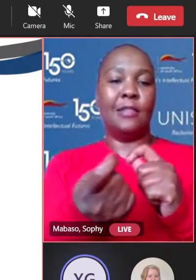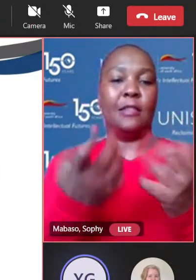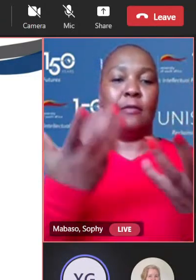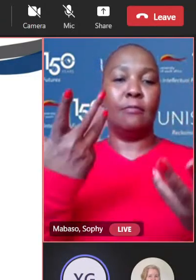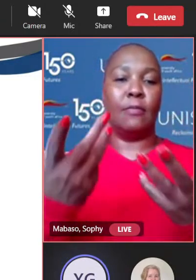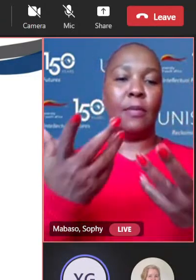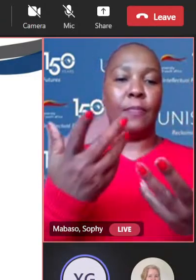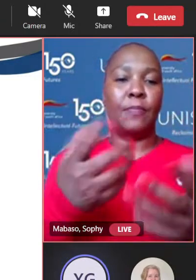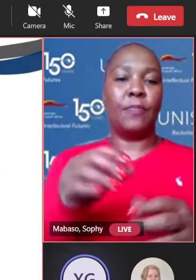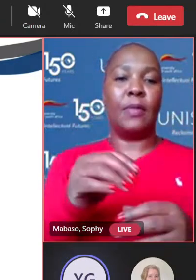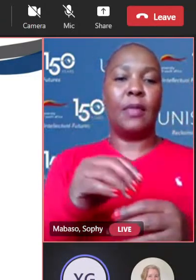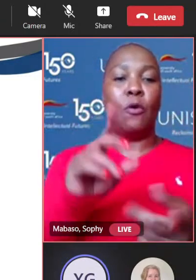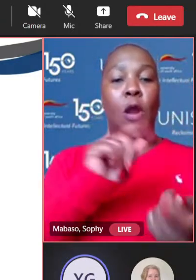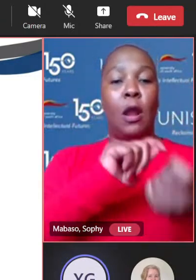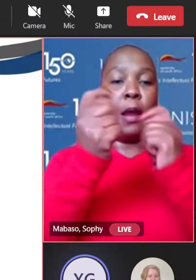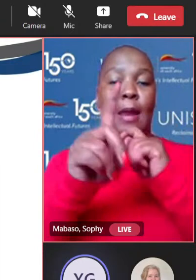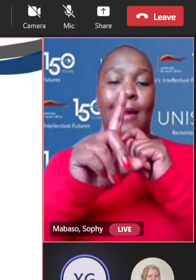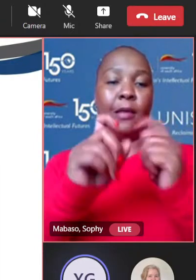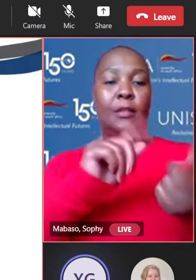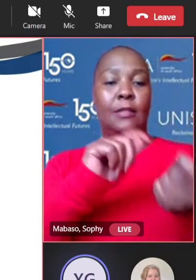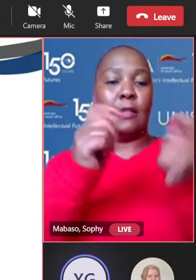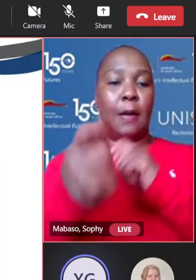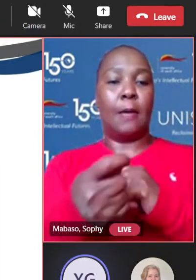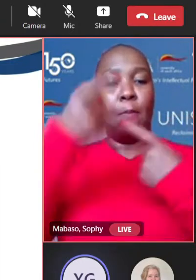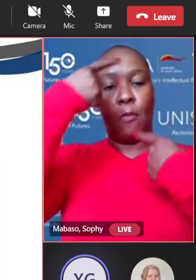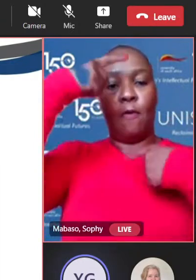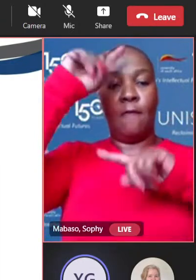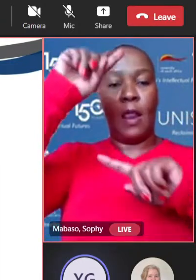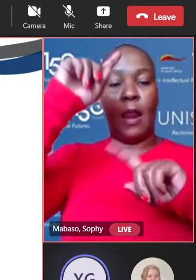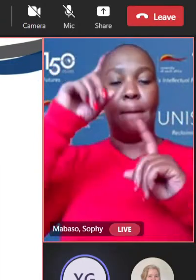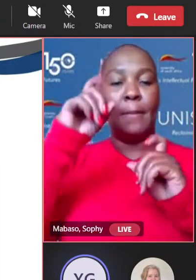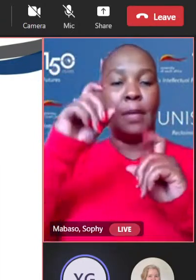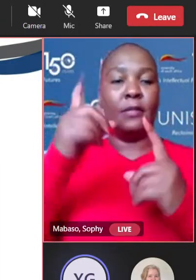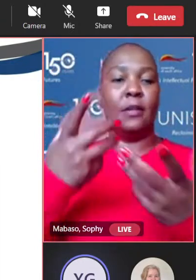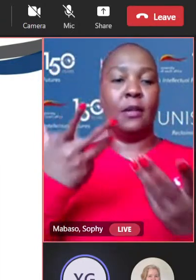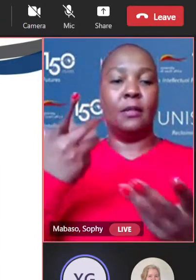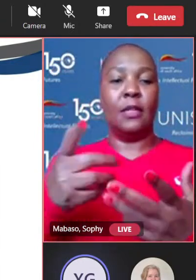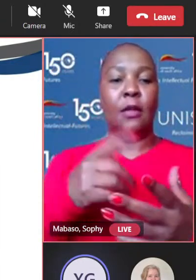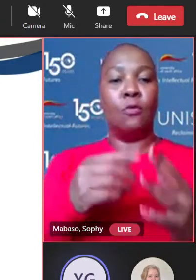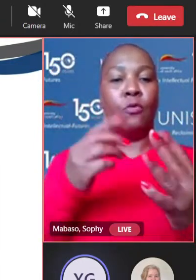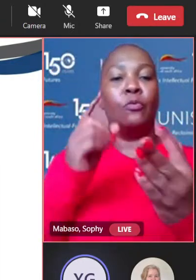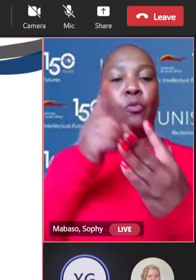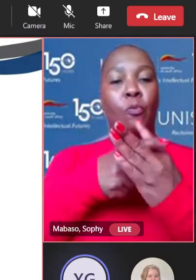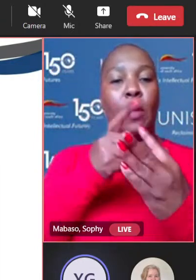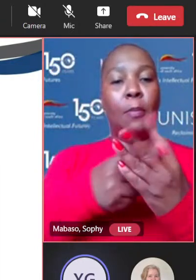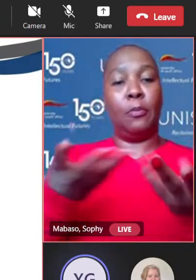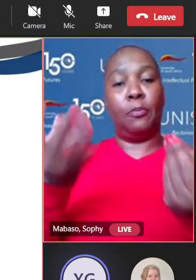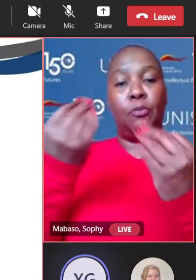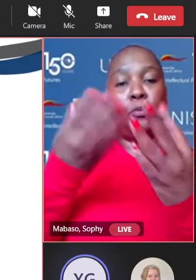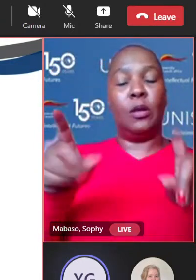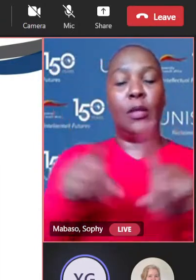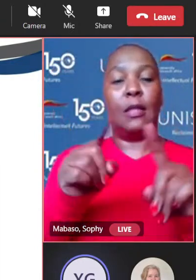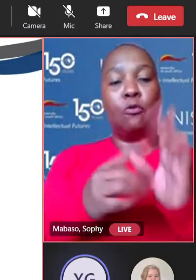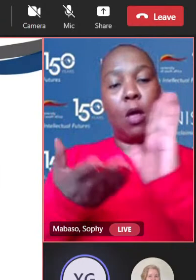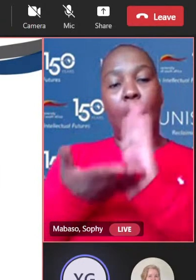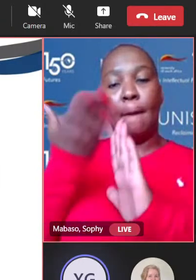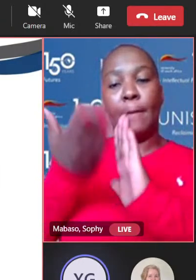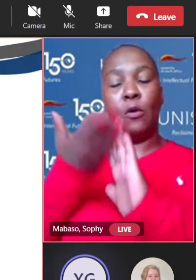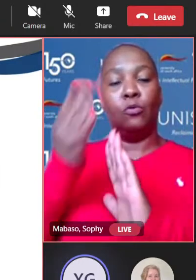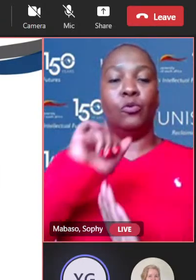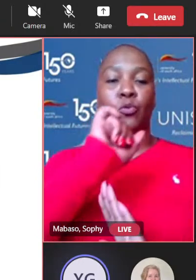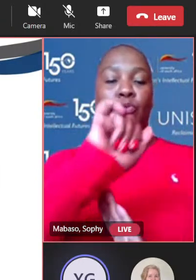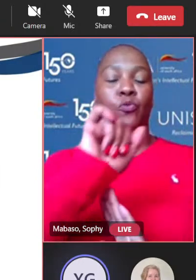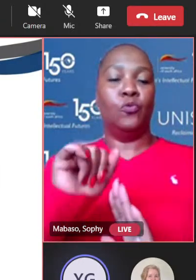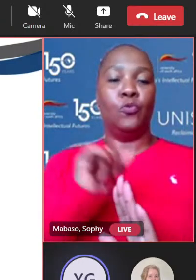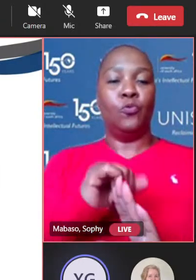Once we click on edit profile picture, you will get to this window where you can come to upload your picture. So